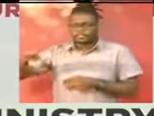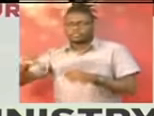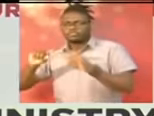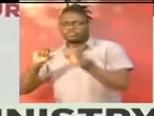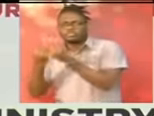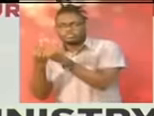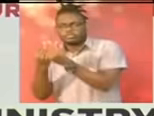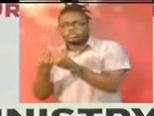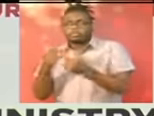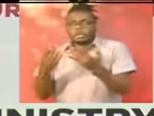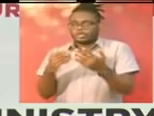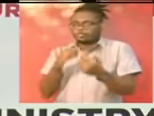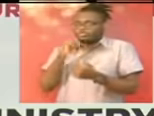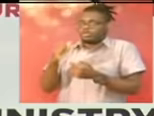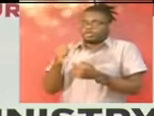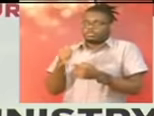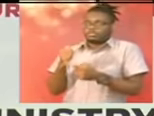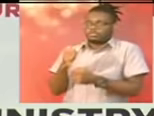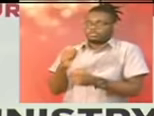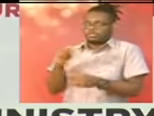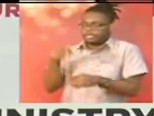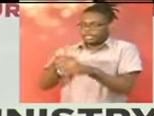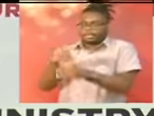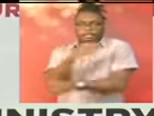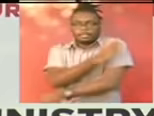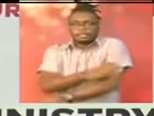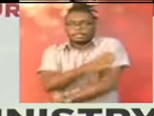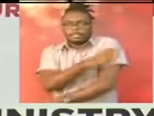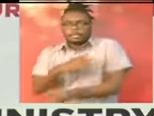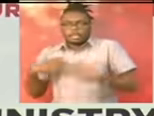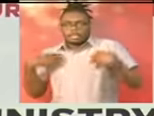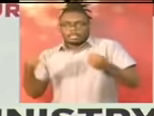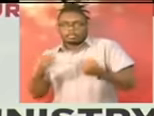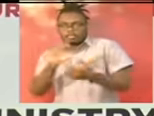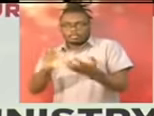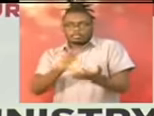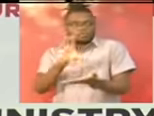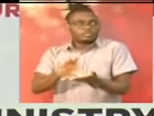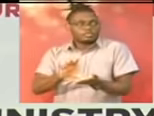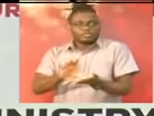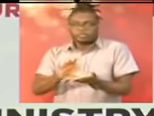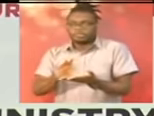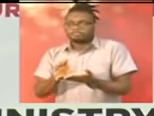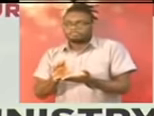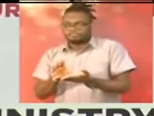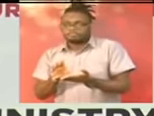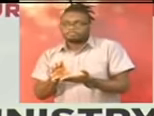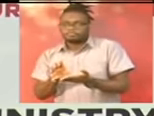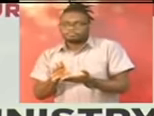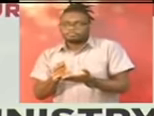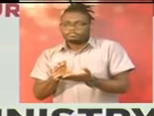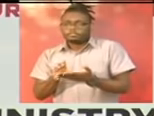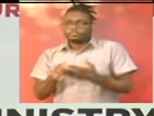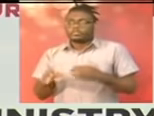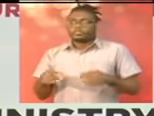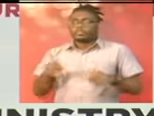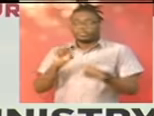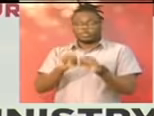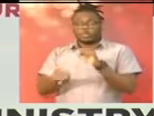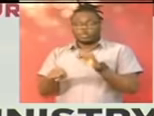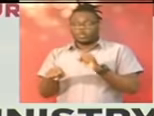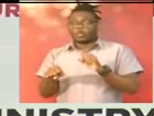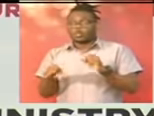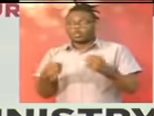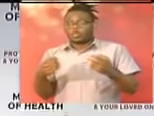to the clinics, etc. That targeting also continues. So these are additional methods of ensuring that the widest possible coverage is